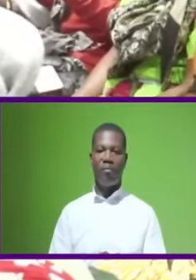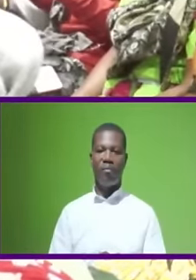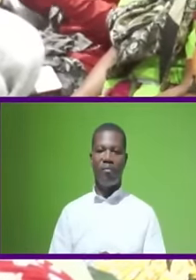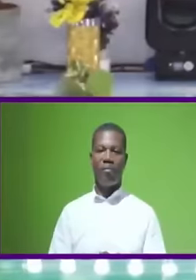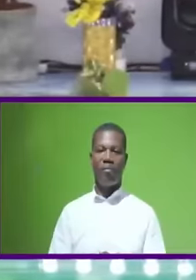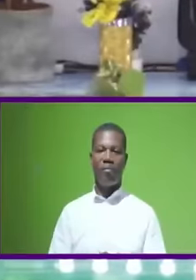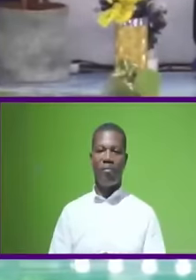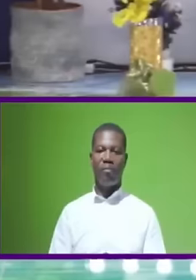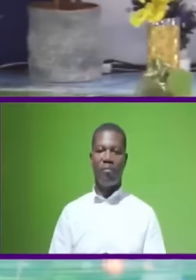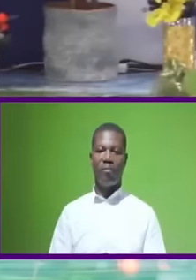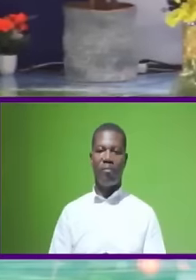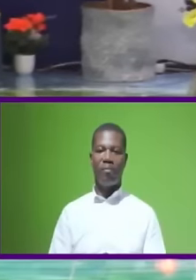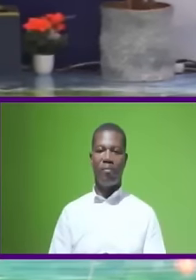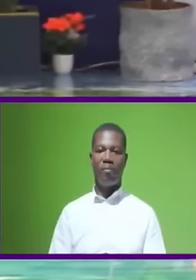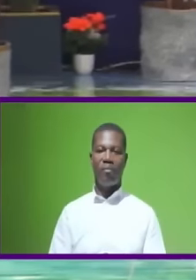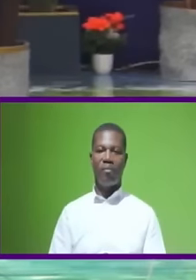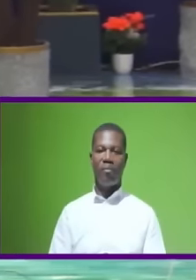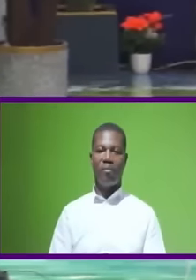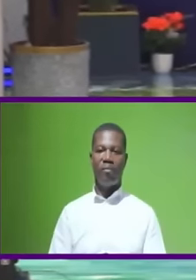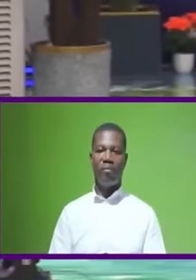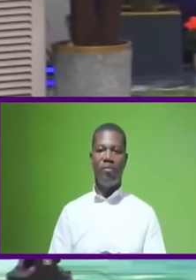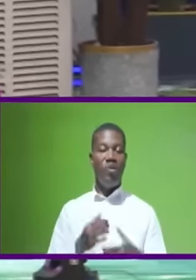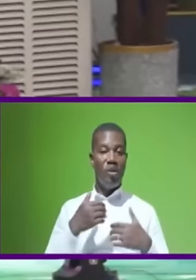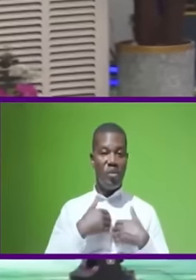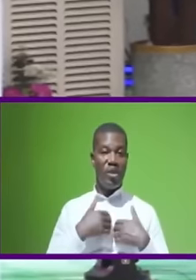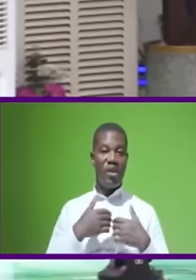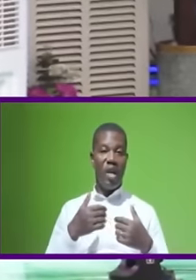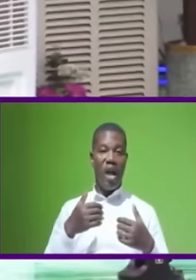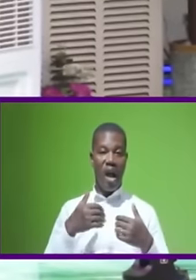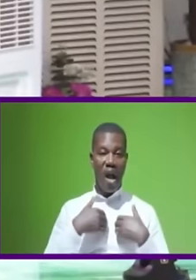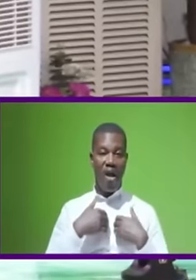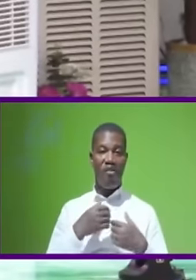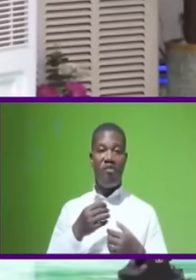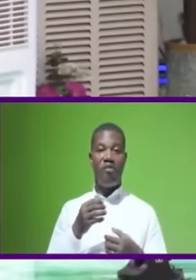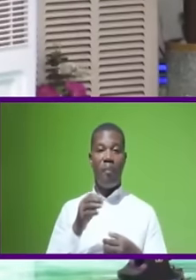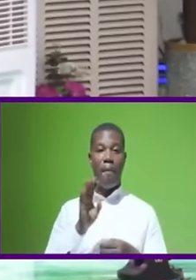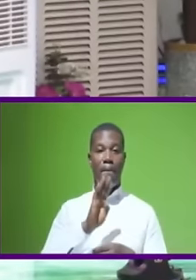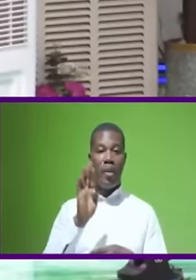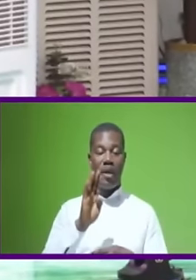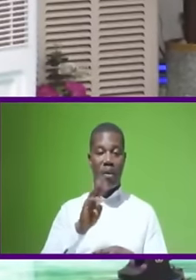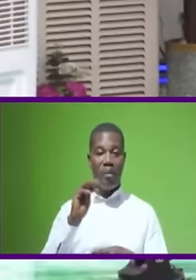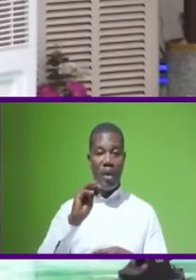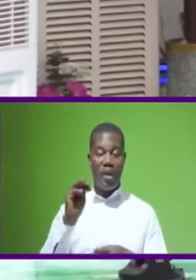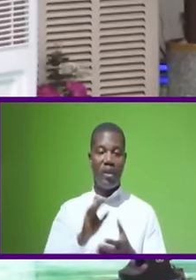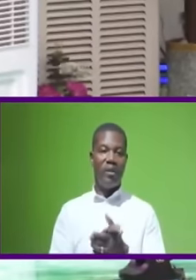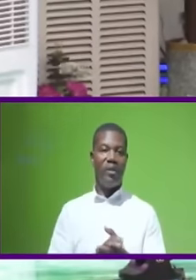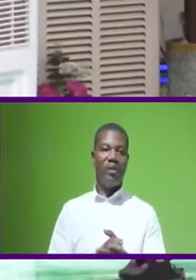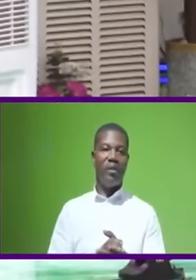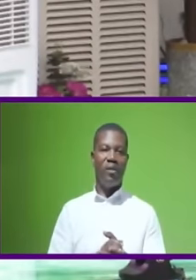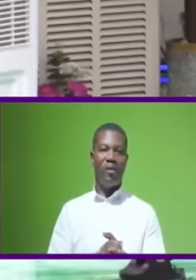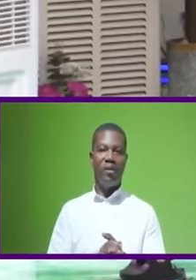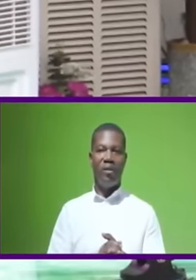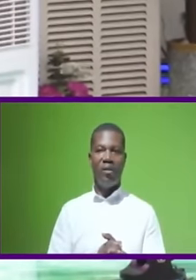to do it. Obia me what millions is I beg me now say. Now we could have stuff we could have yard here